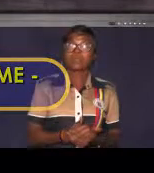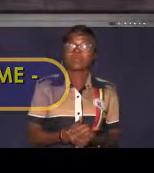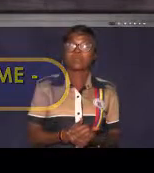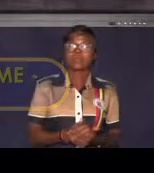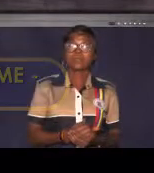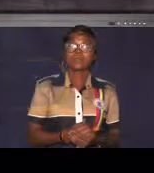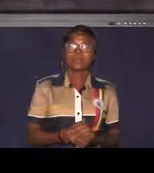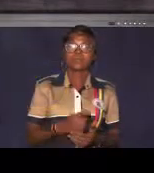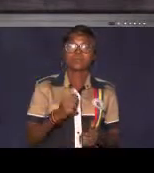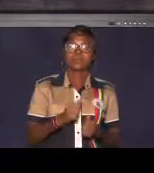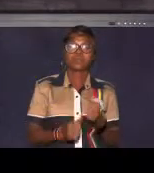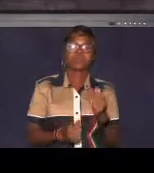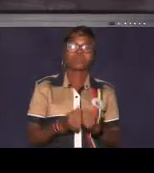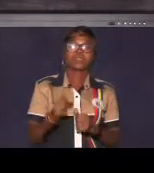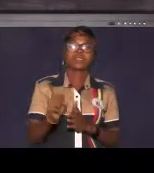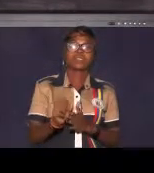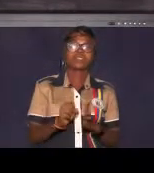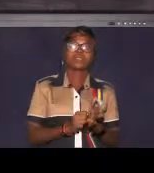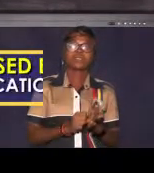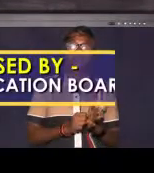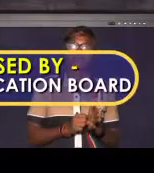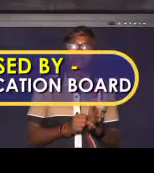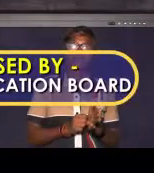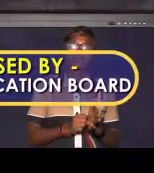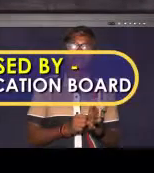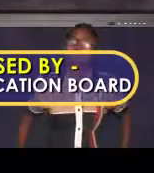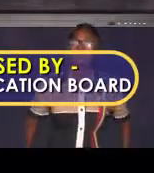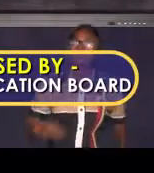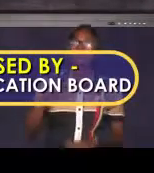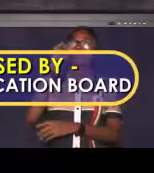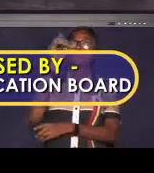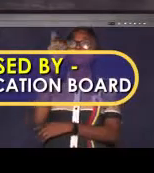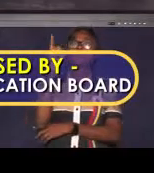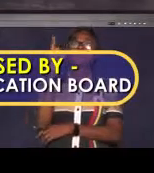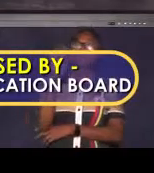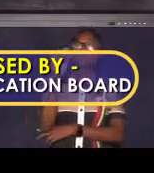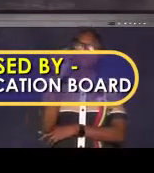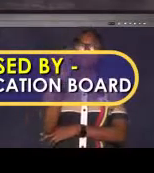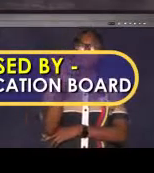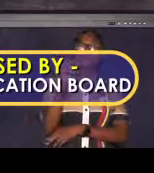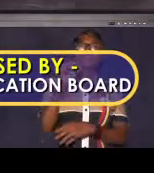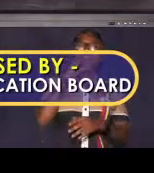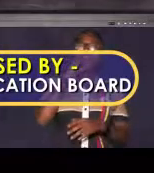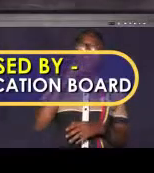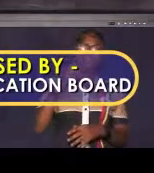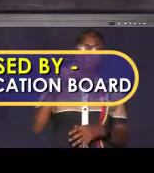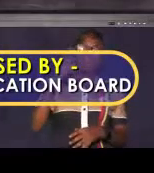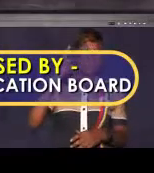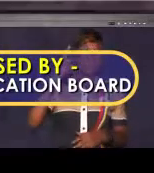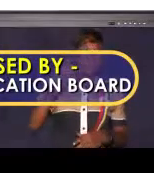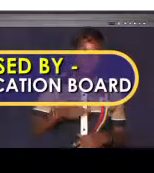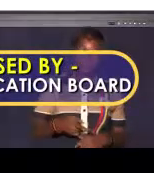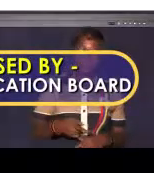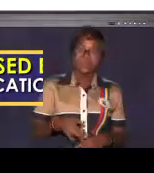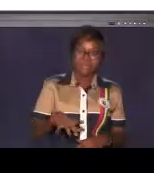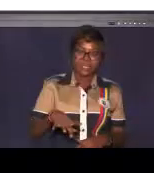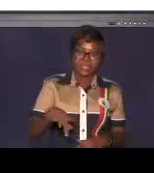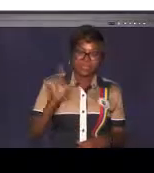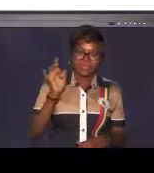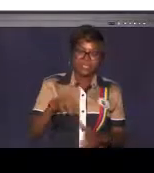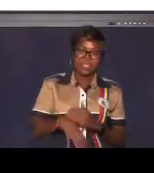where? Which state? You say what? Yeah, tin is mostly found